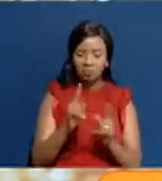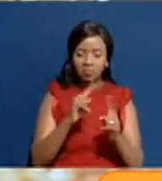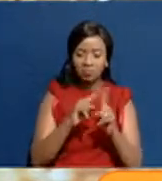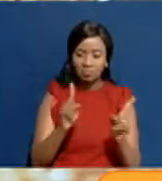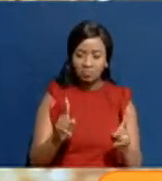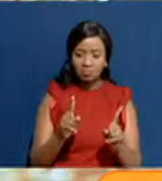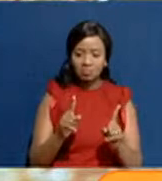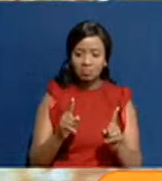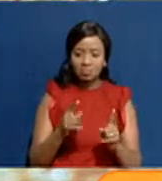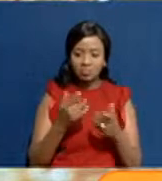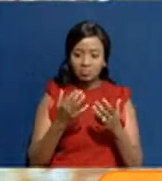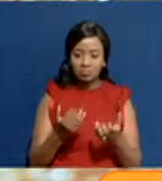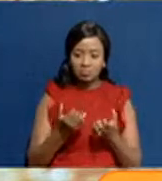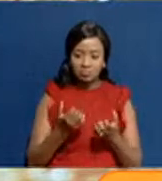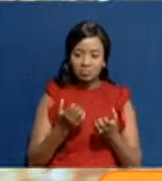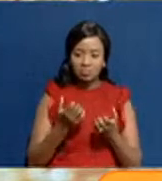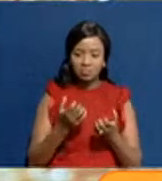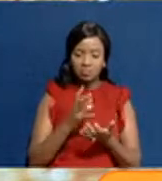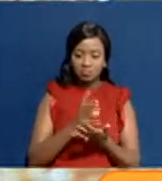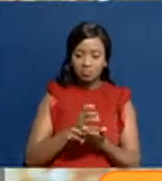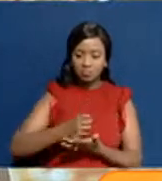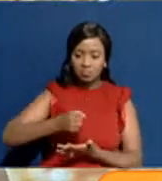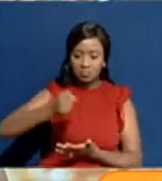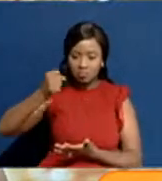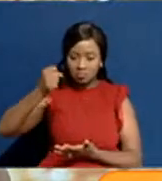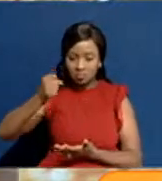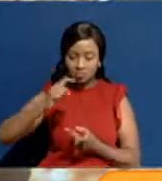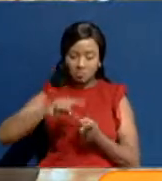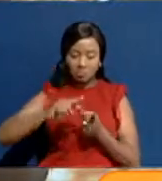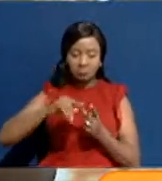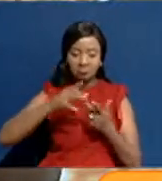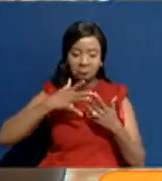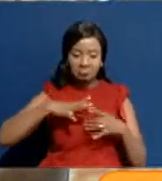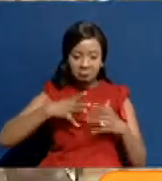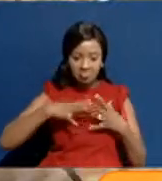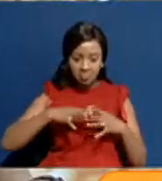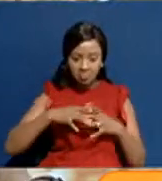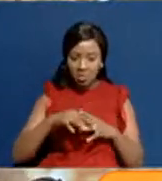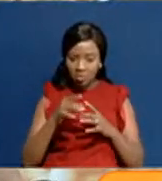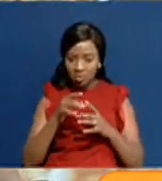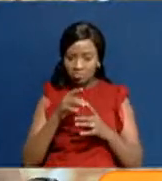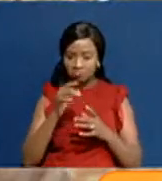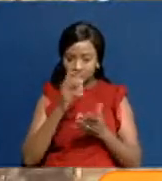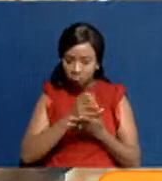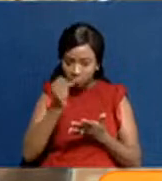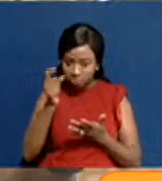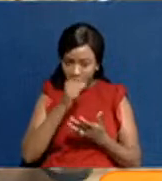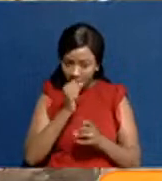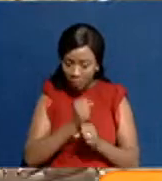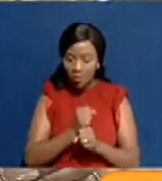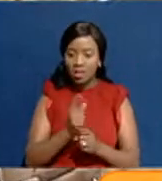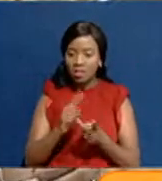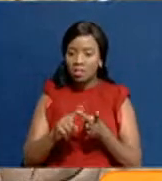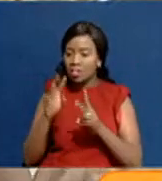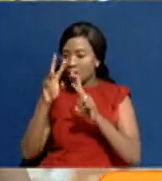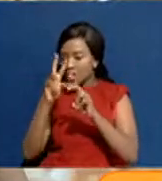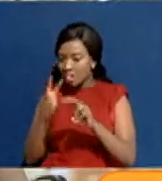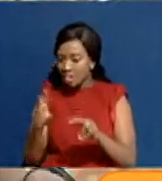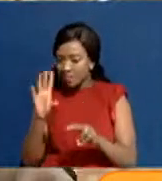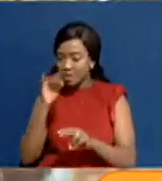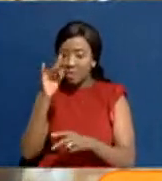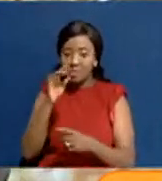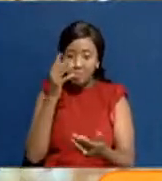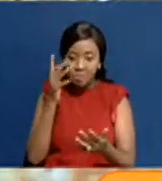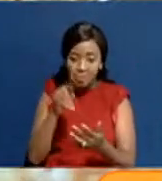suspensions now need to be followed by sound investigations, charges in court, and if found guilty, you know, people are either